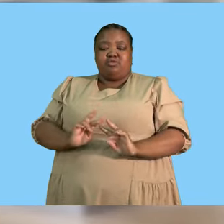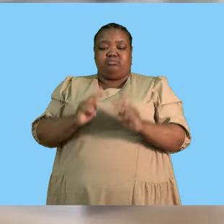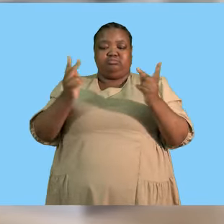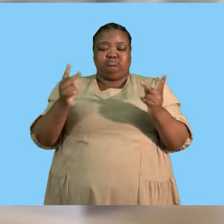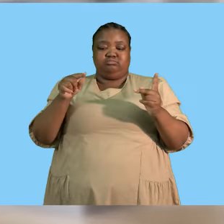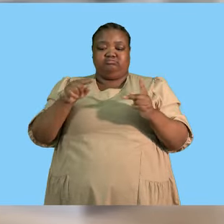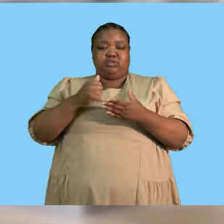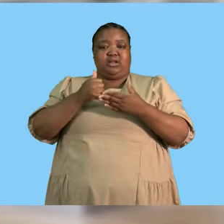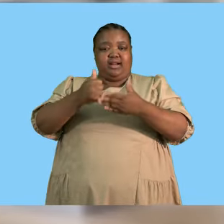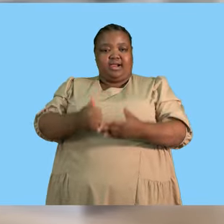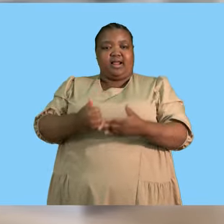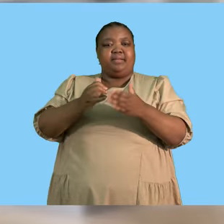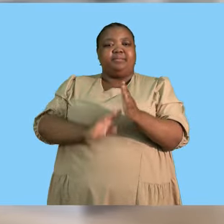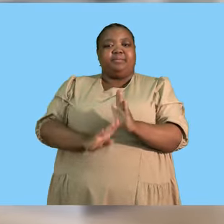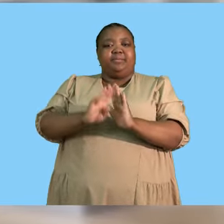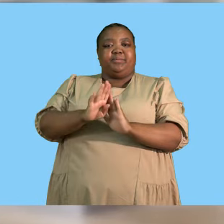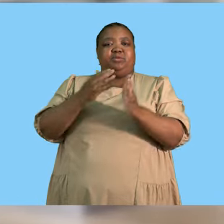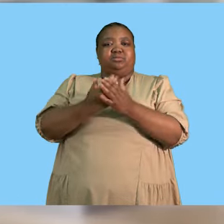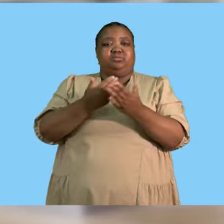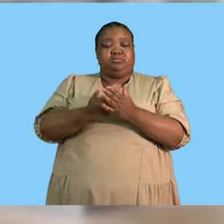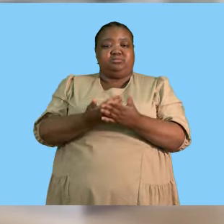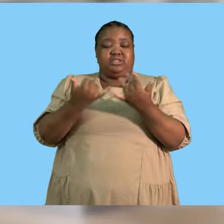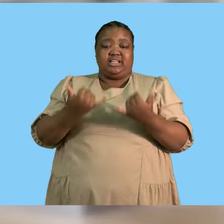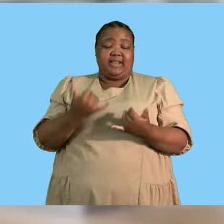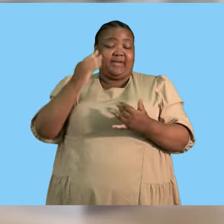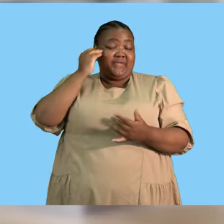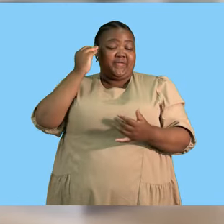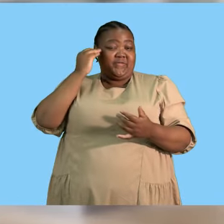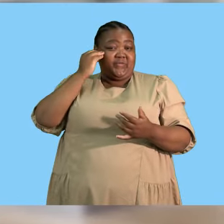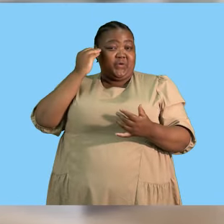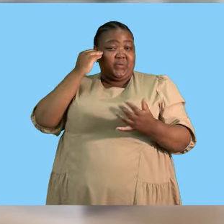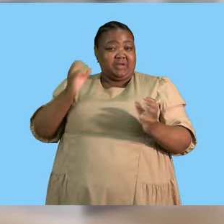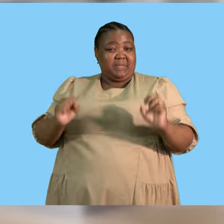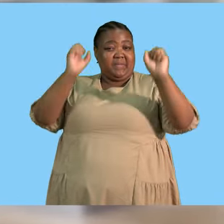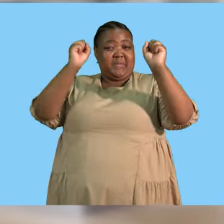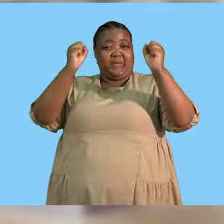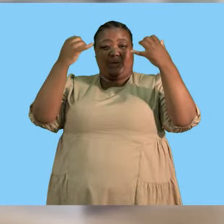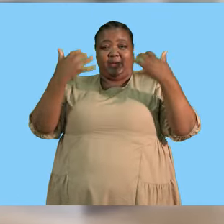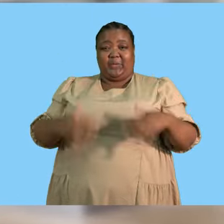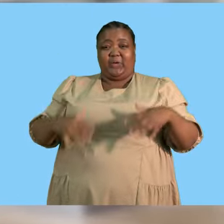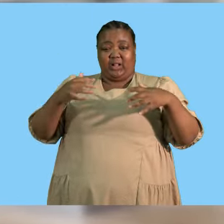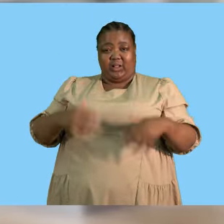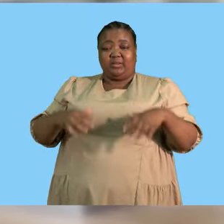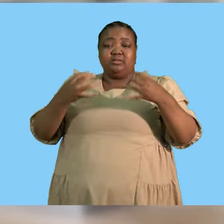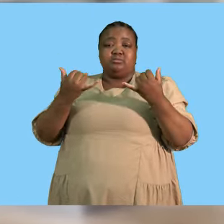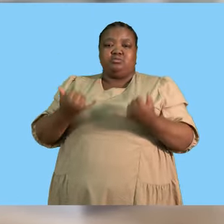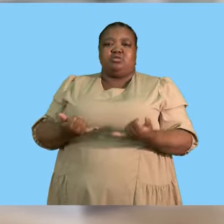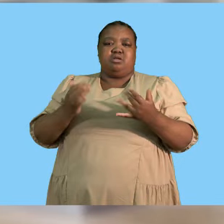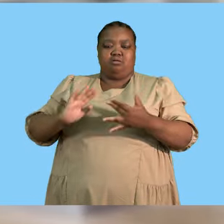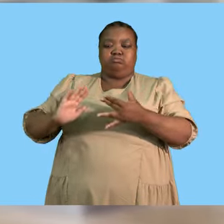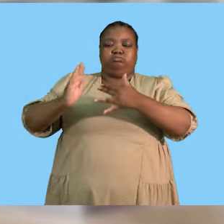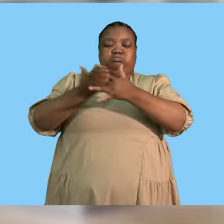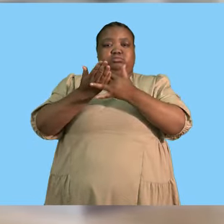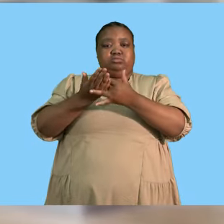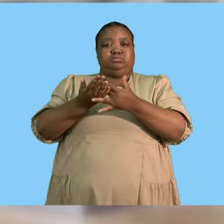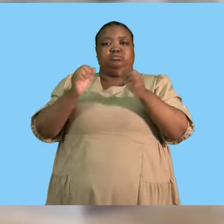cultural backgrounds. Now, I know that what I have said already is a lot to take in grade 11s. So let me give you